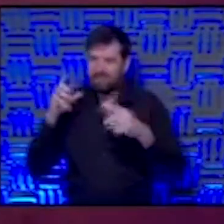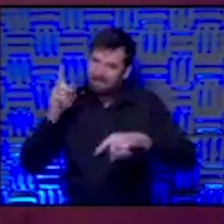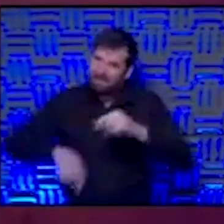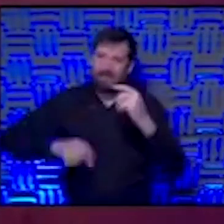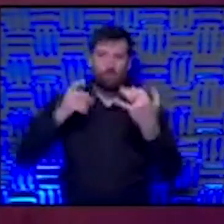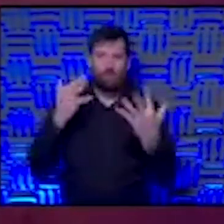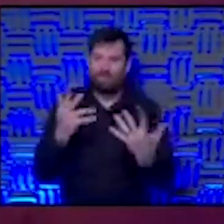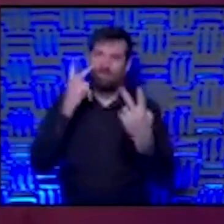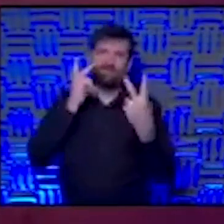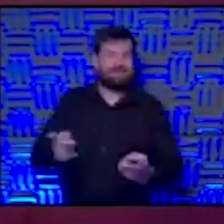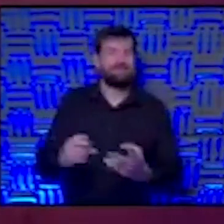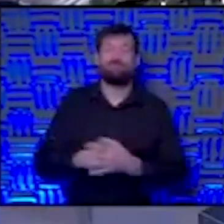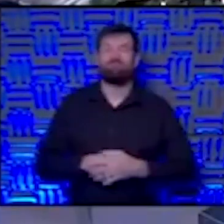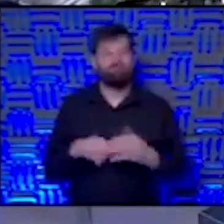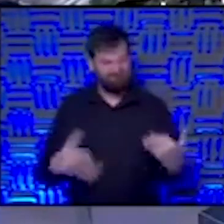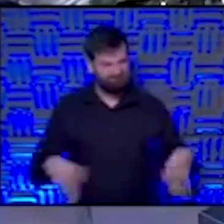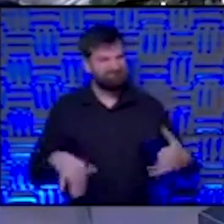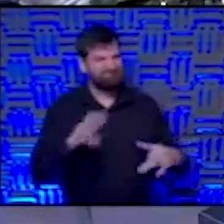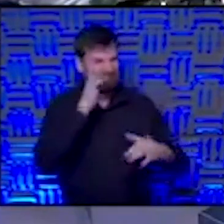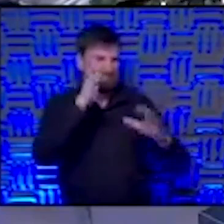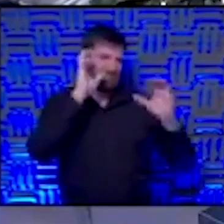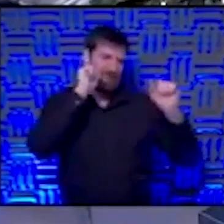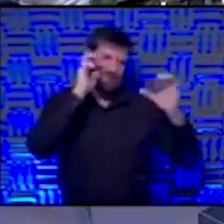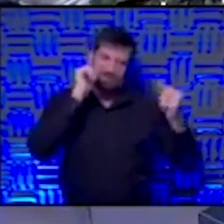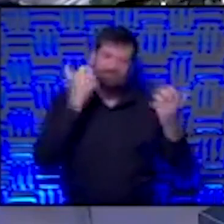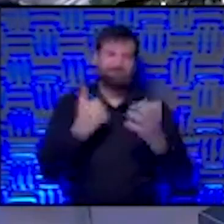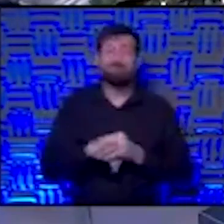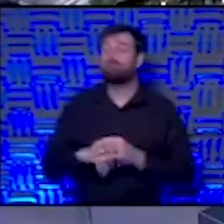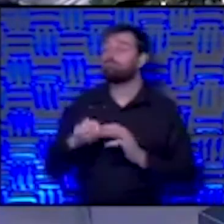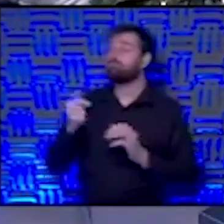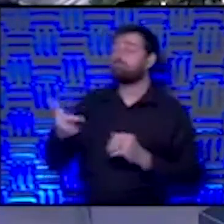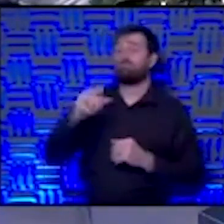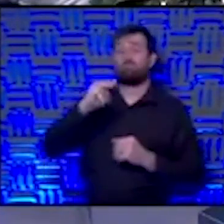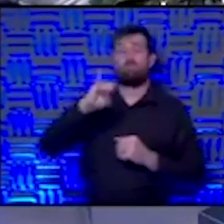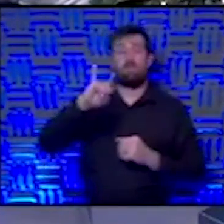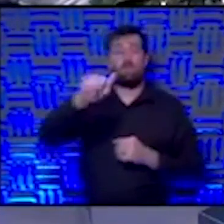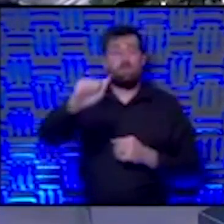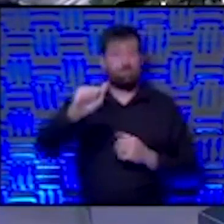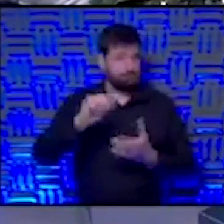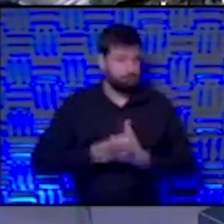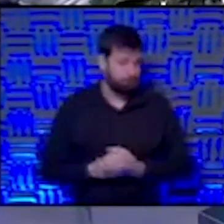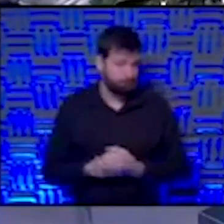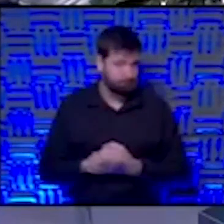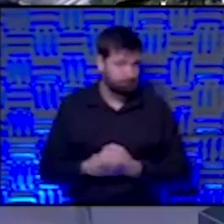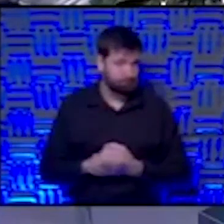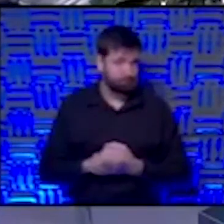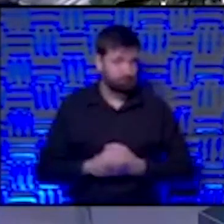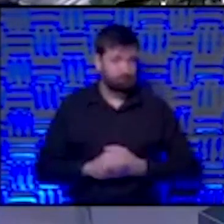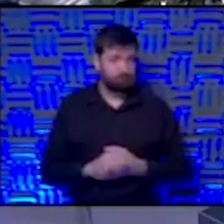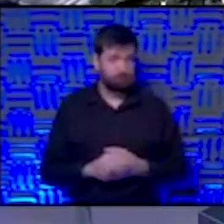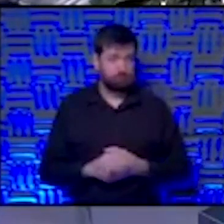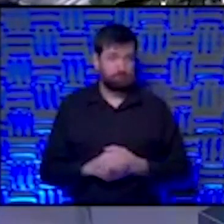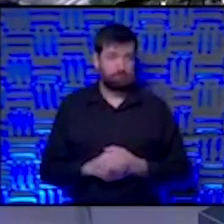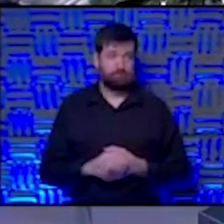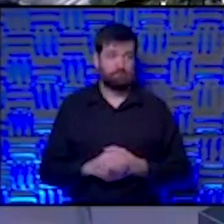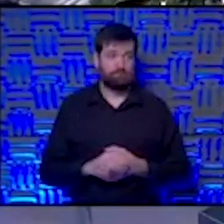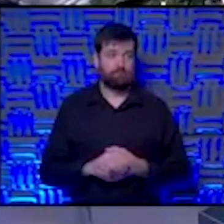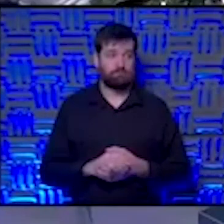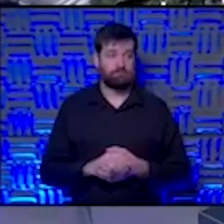Me either. That'll be awesome. All right, well, let's turn to reporters and see if there's questions that are out there.